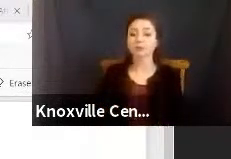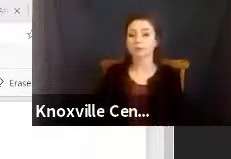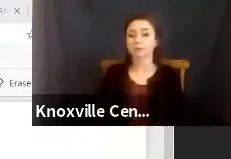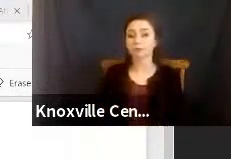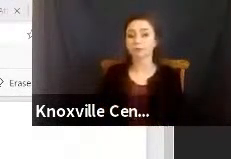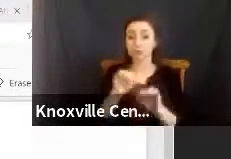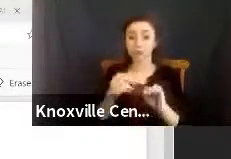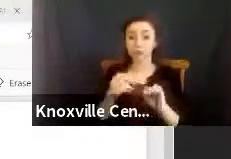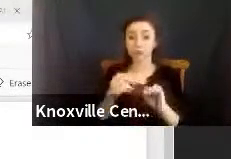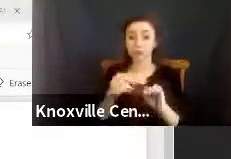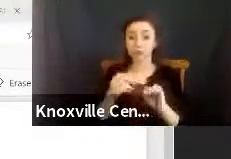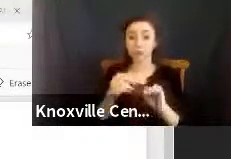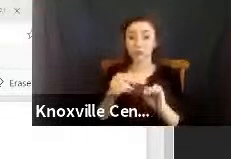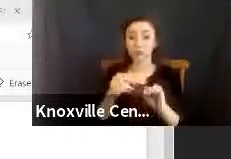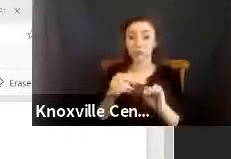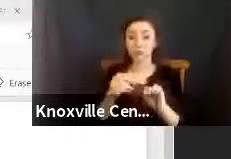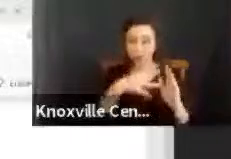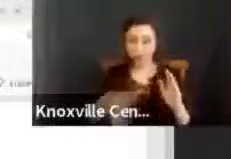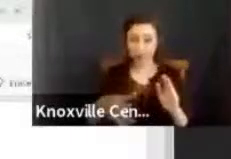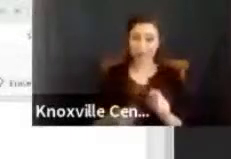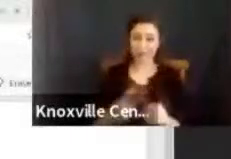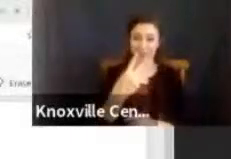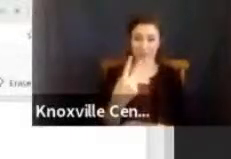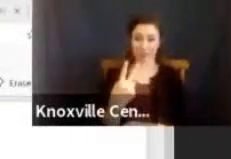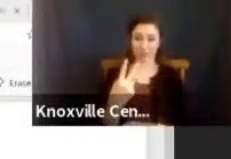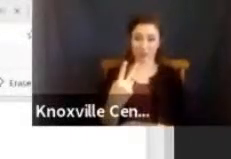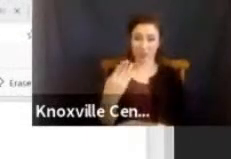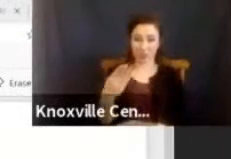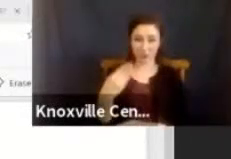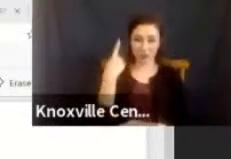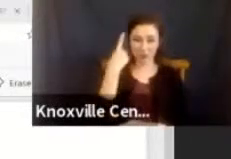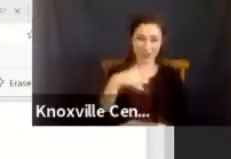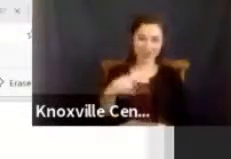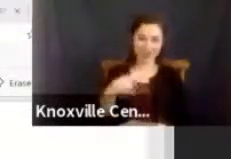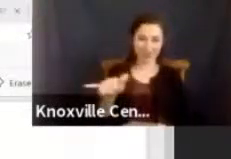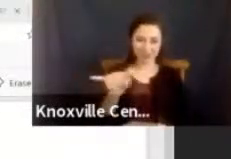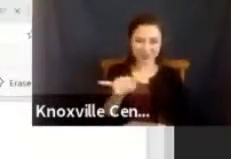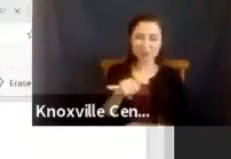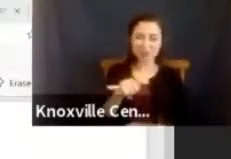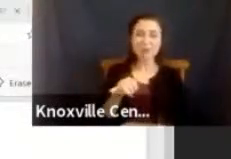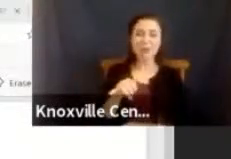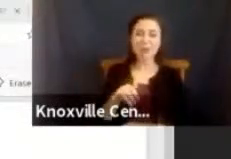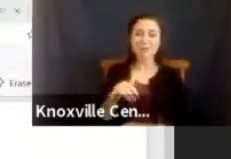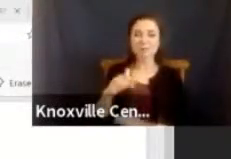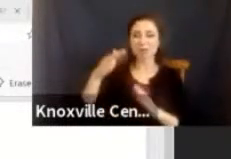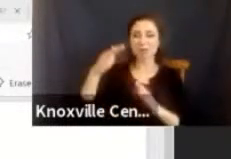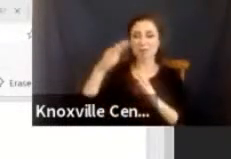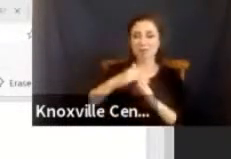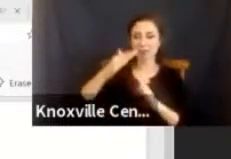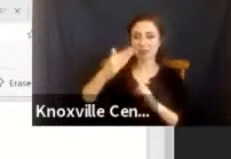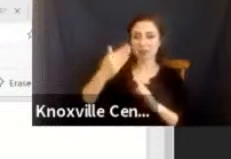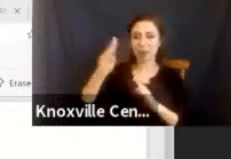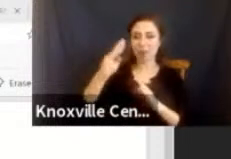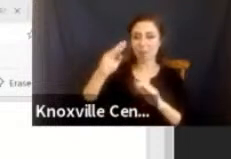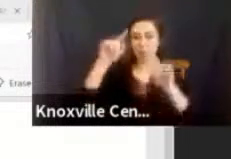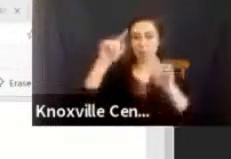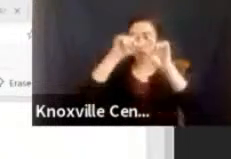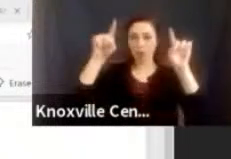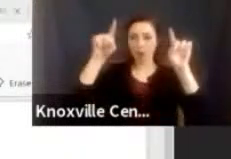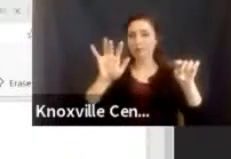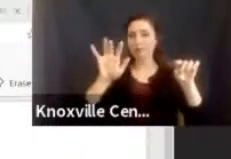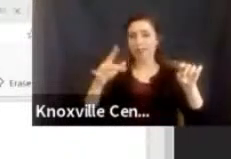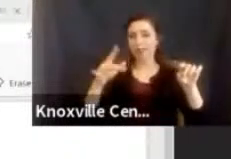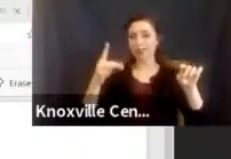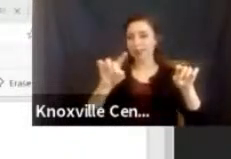that blue, I know there are two blue lines that look about the same, but that top blue line is the 18 to